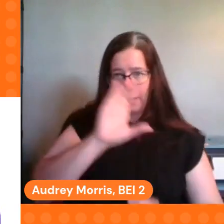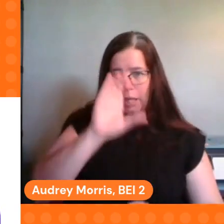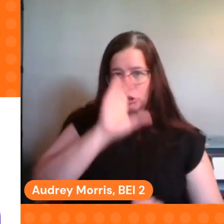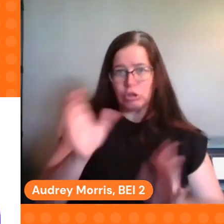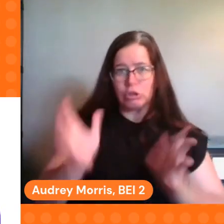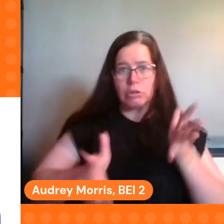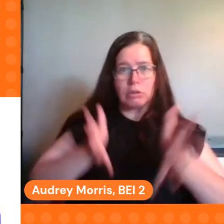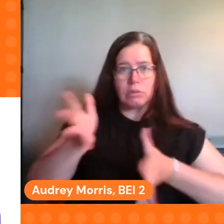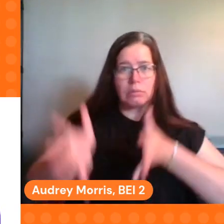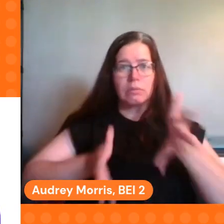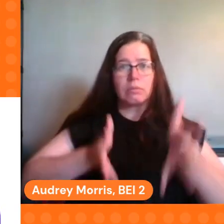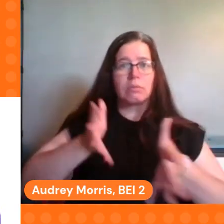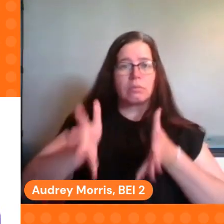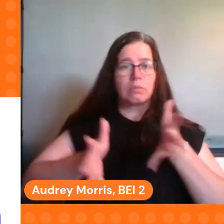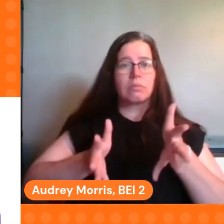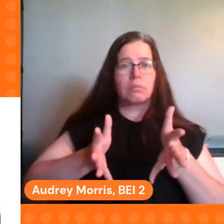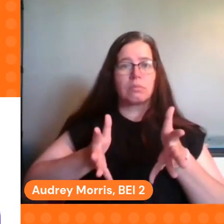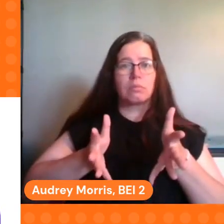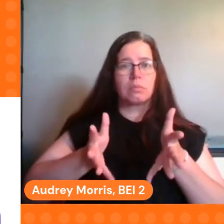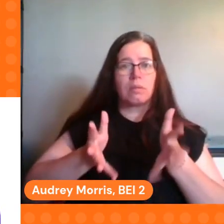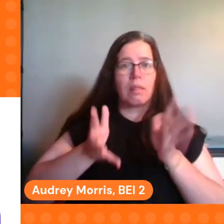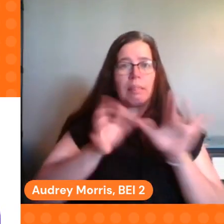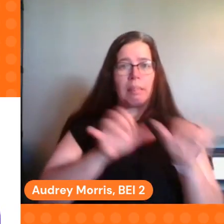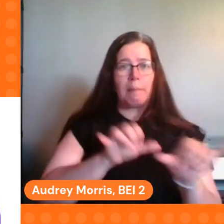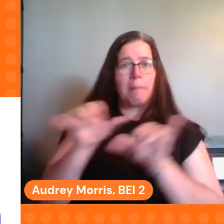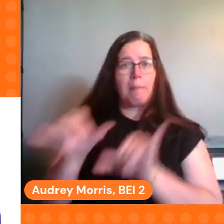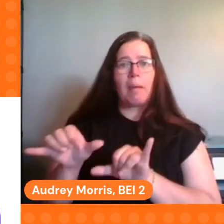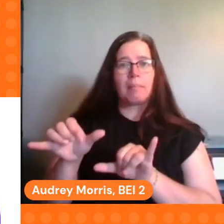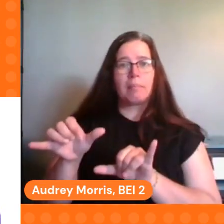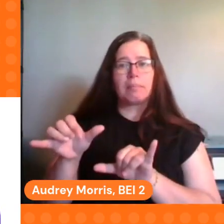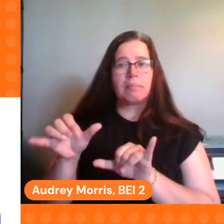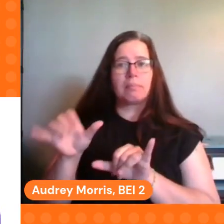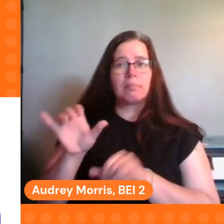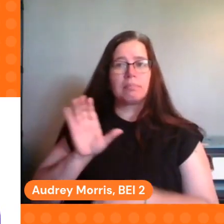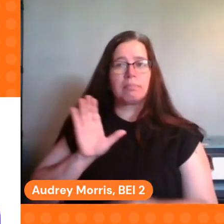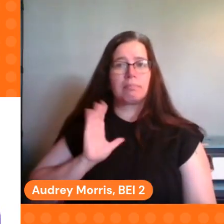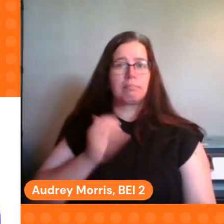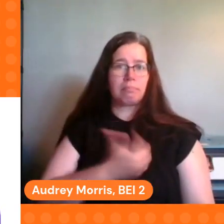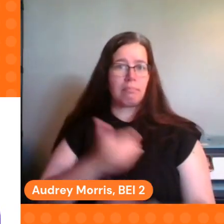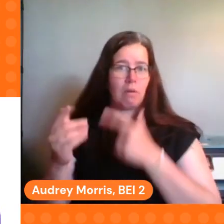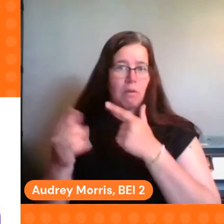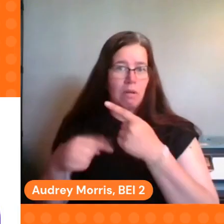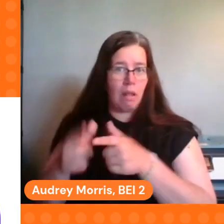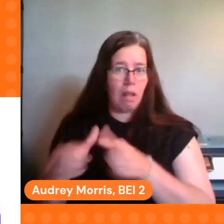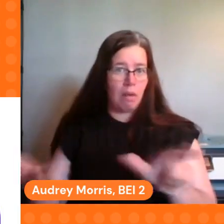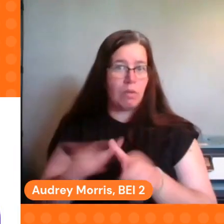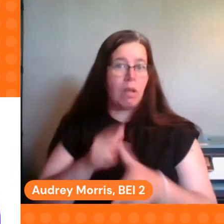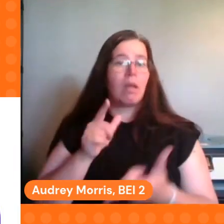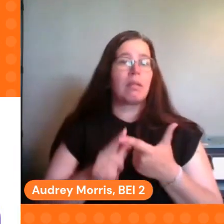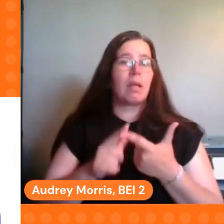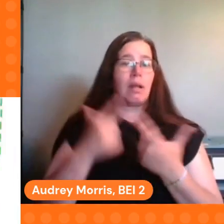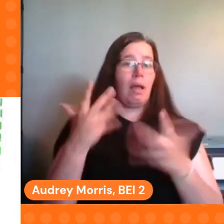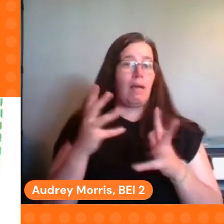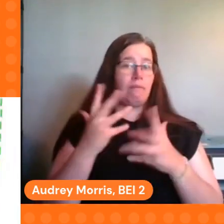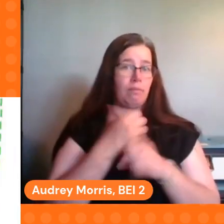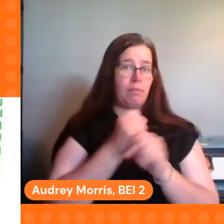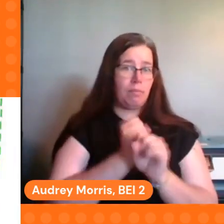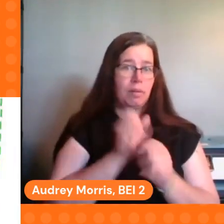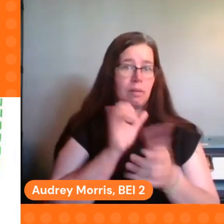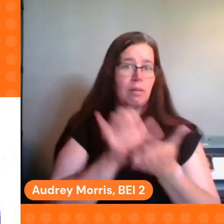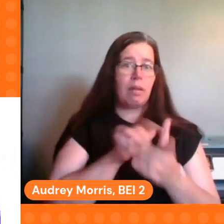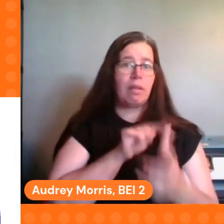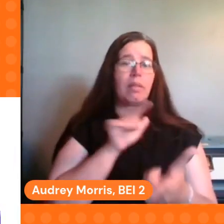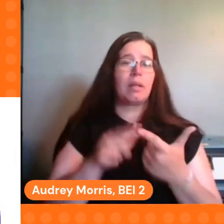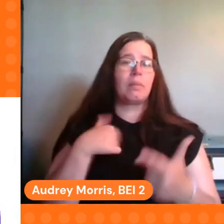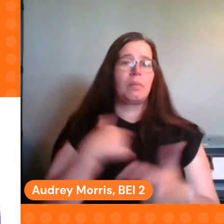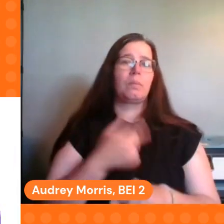actually mimic the Tanzanian Sign Language. After generating the animations that mimic the Tanzanian Sign Language, we